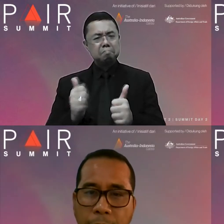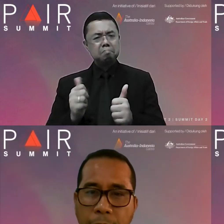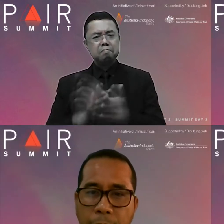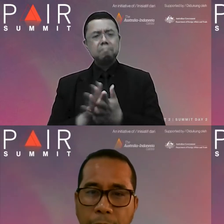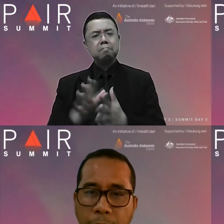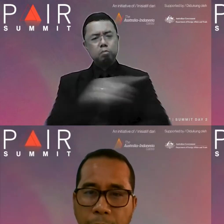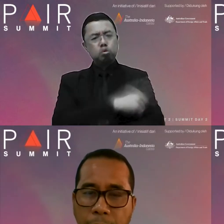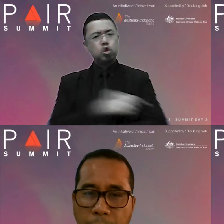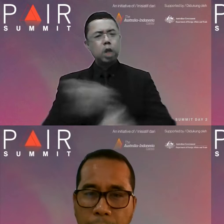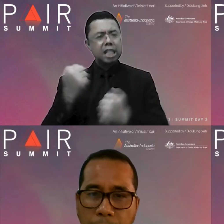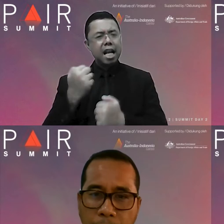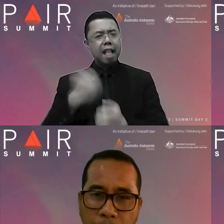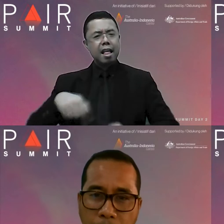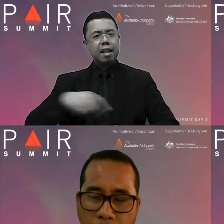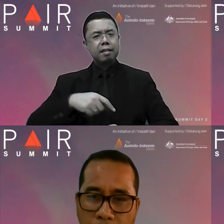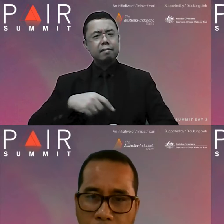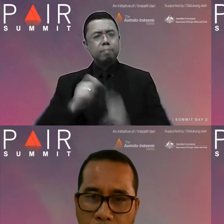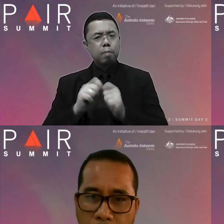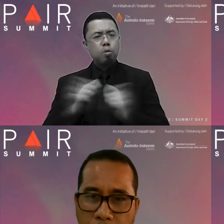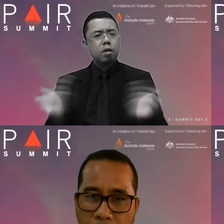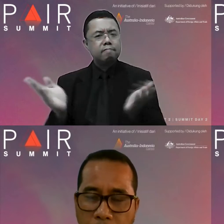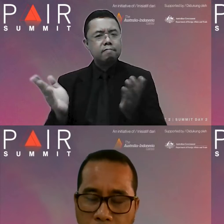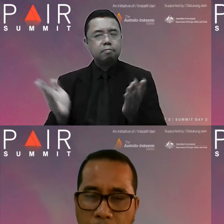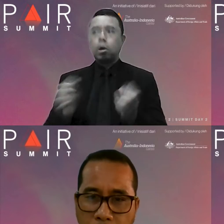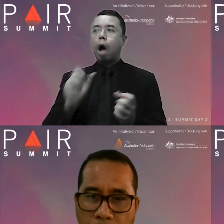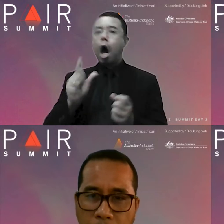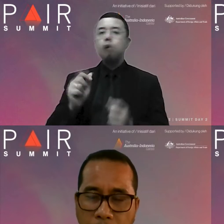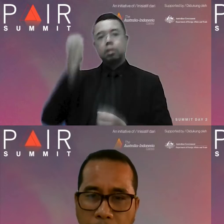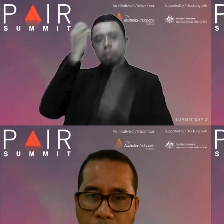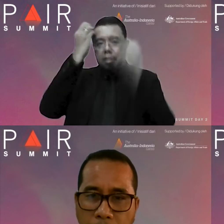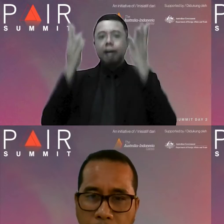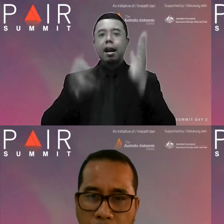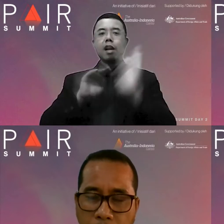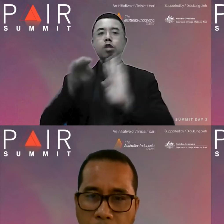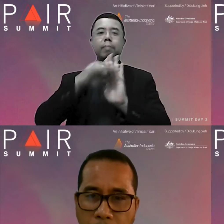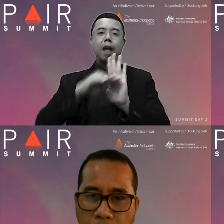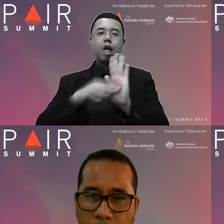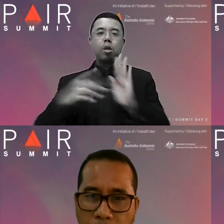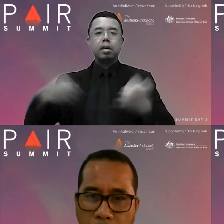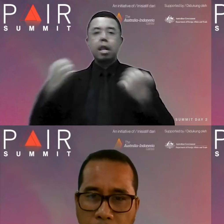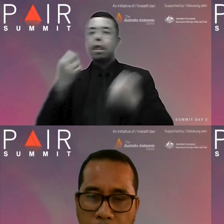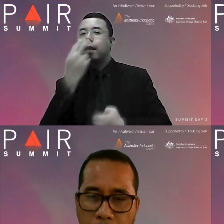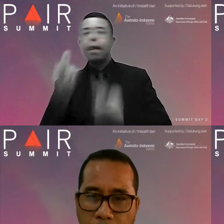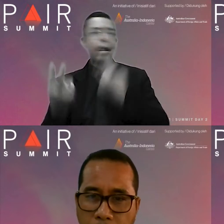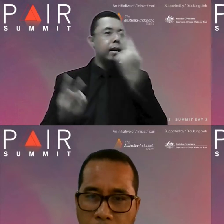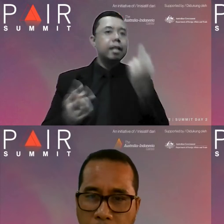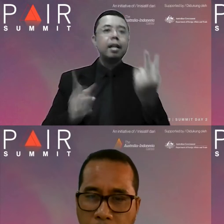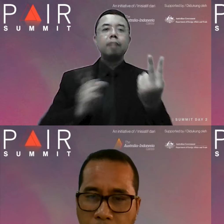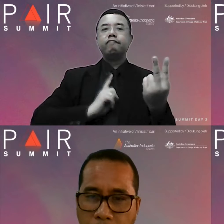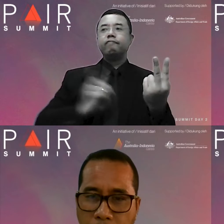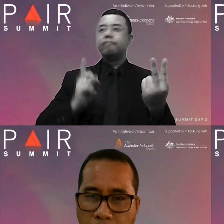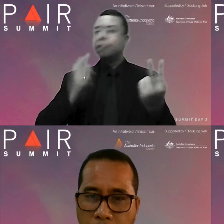seeing firsthand the effect of COVID-19 on people. Your research wasn't specifically